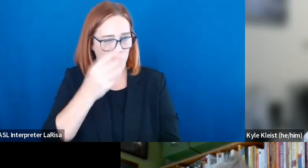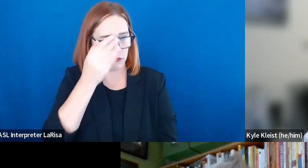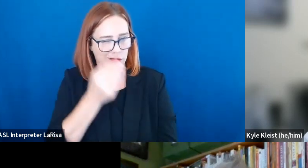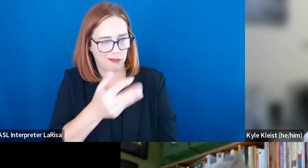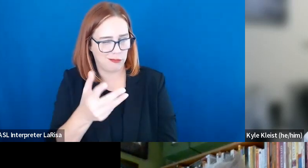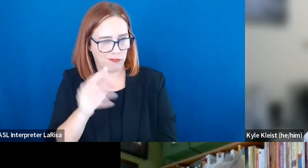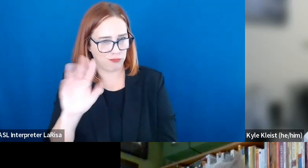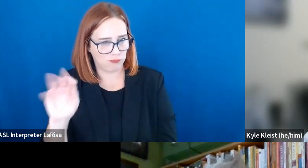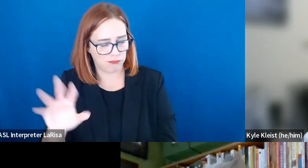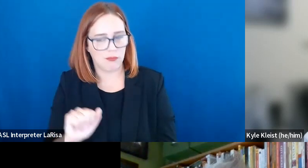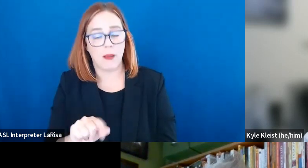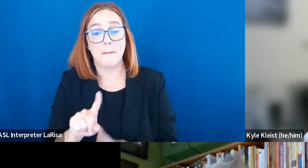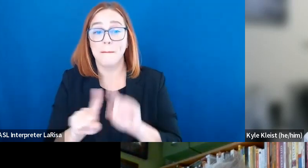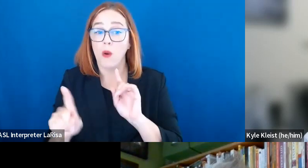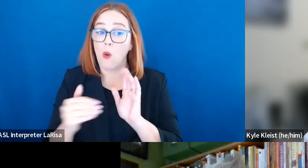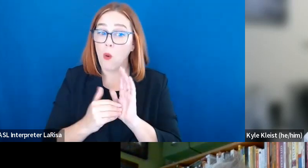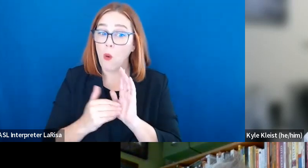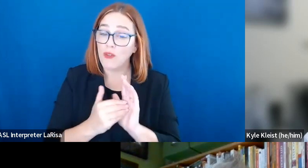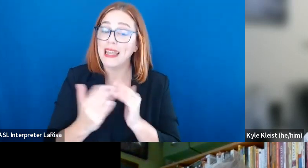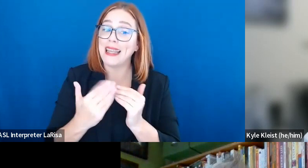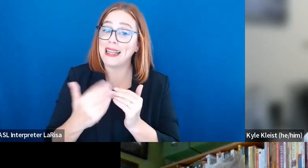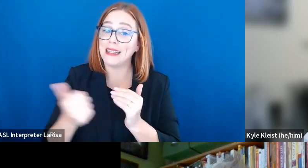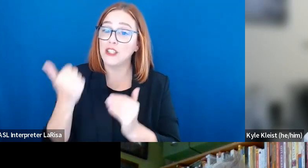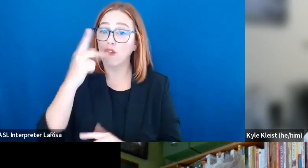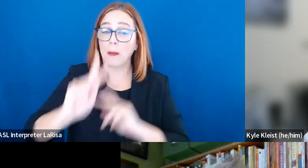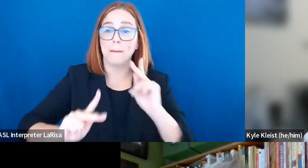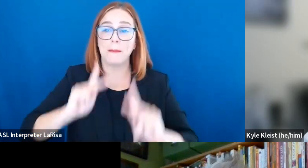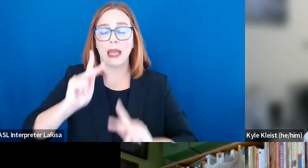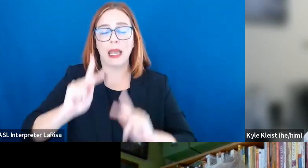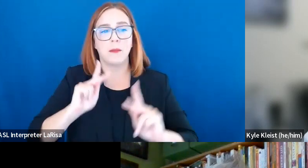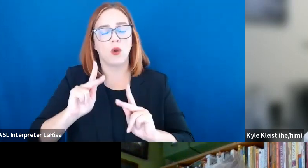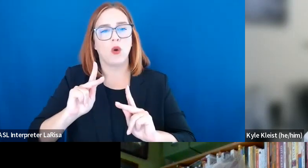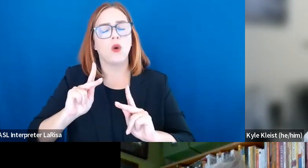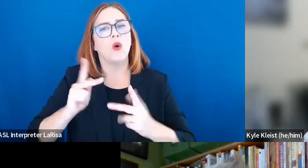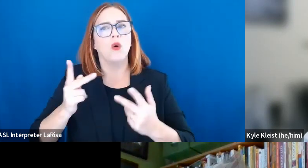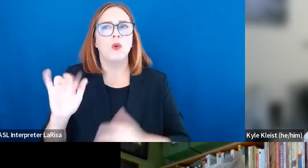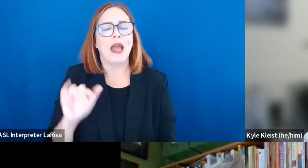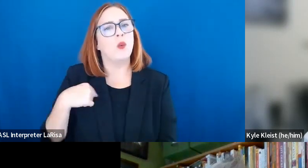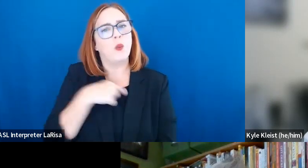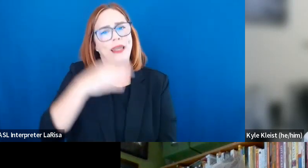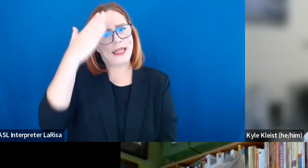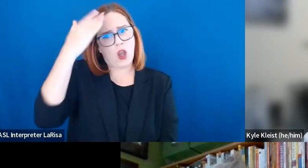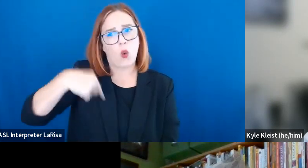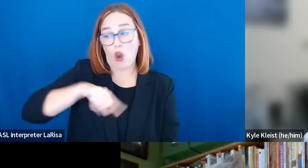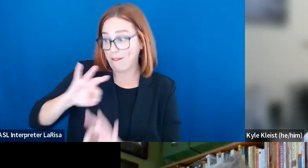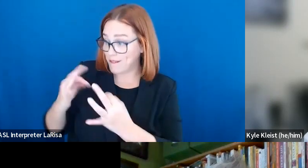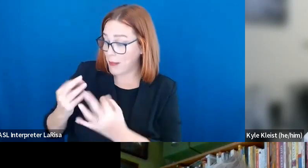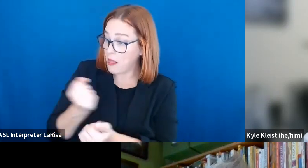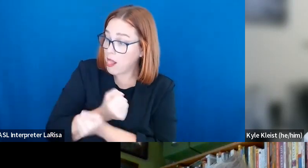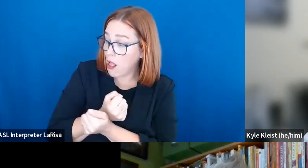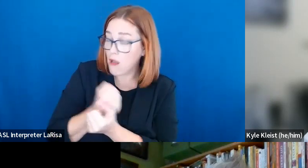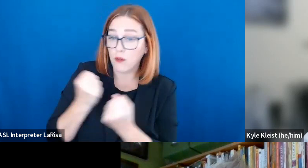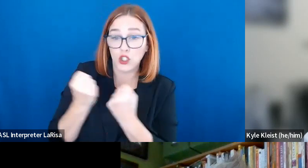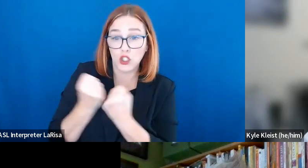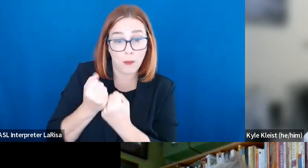it's easier for individuals, we know our family members love us, and we know that they support us for the most